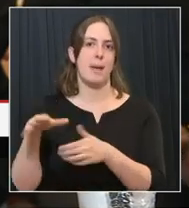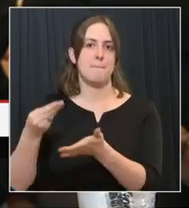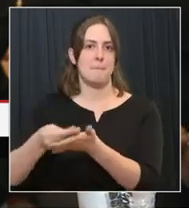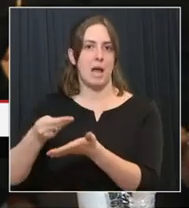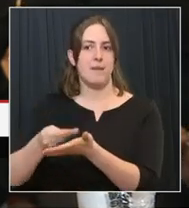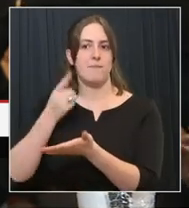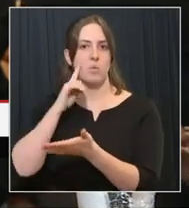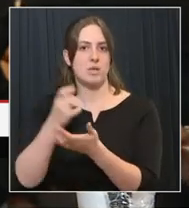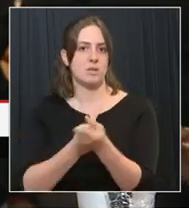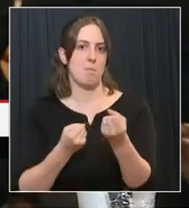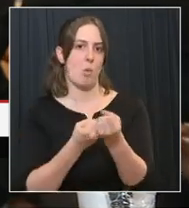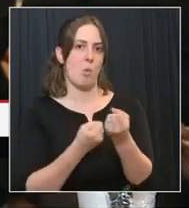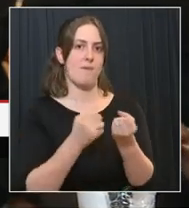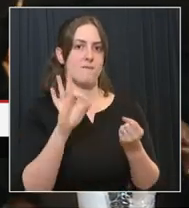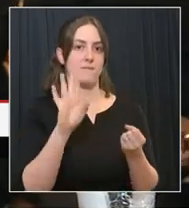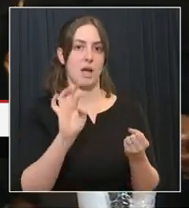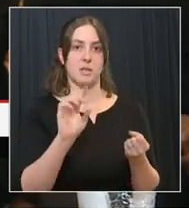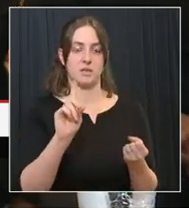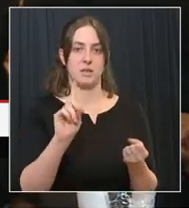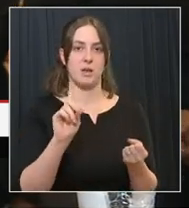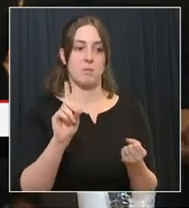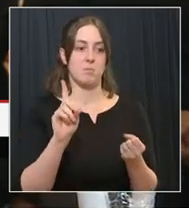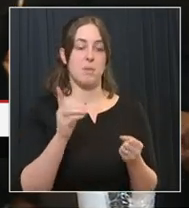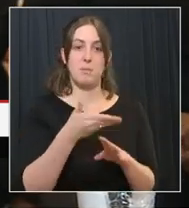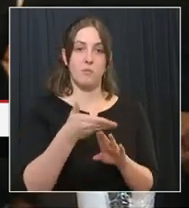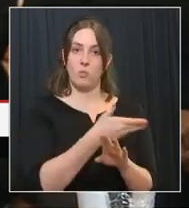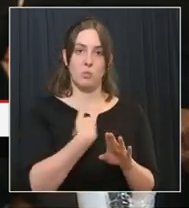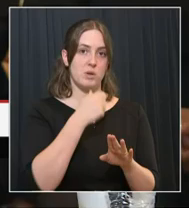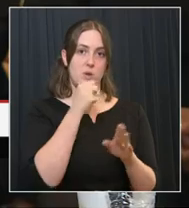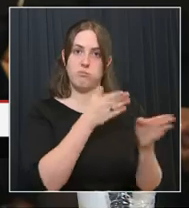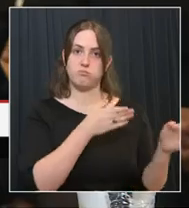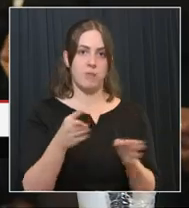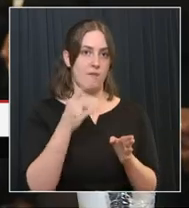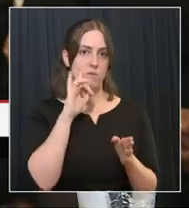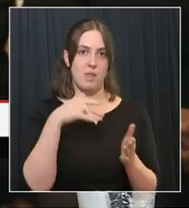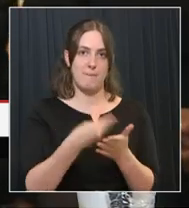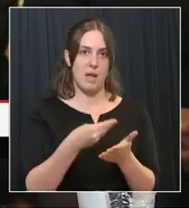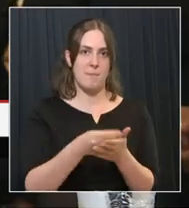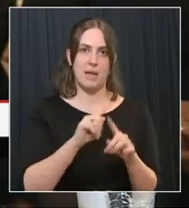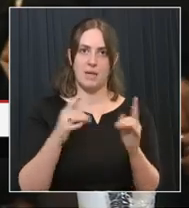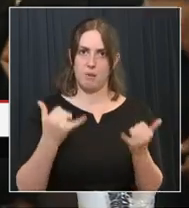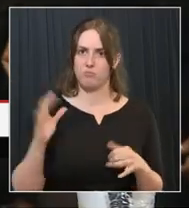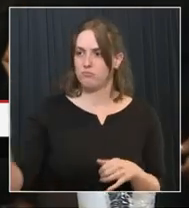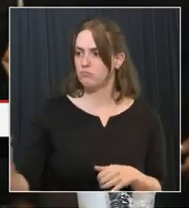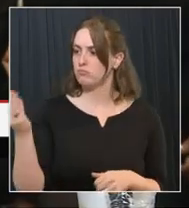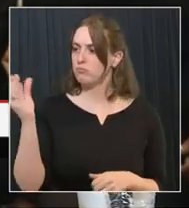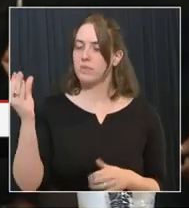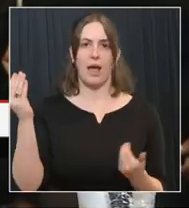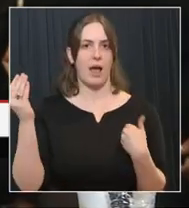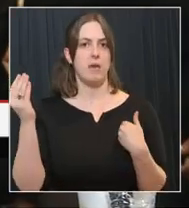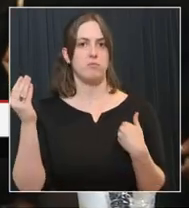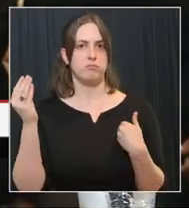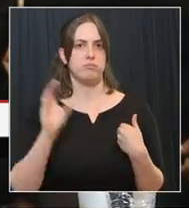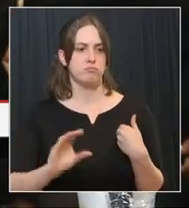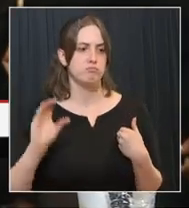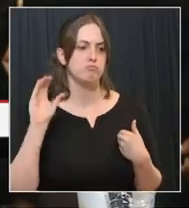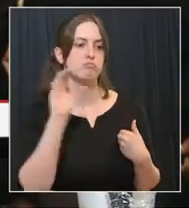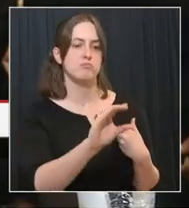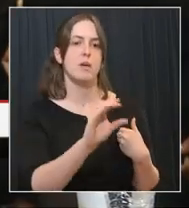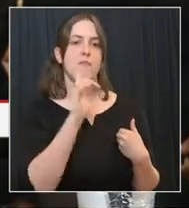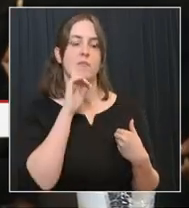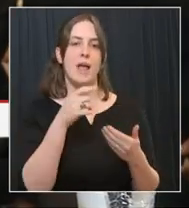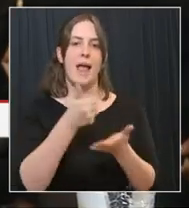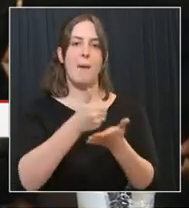budgeted for, as well as excess revenue to just about every other fund across many, many agencies, to be able to help with balancing with the idea